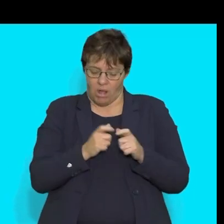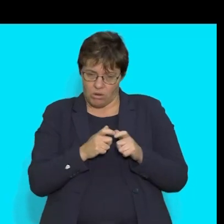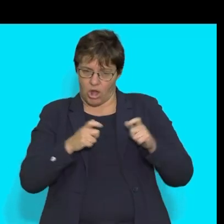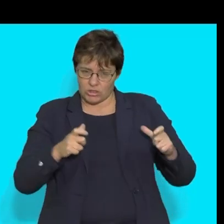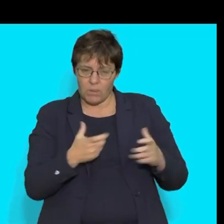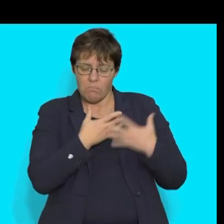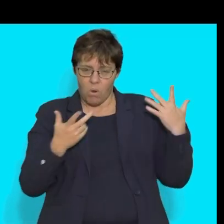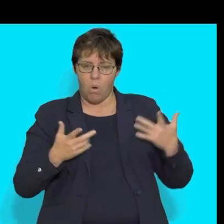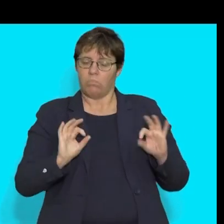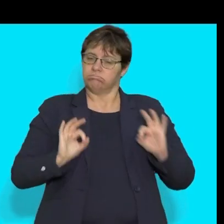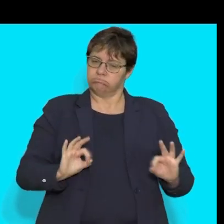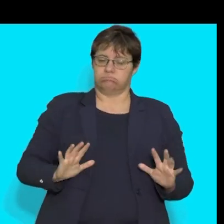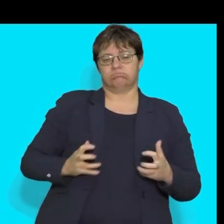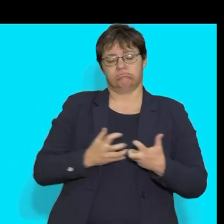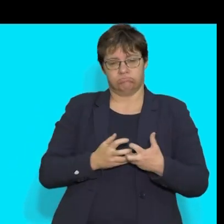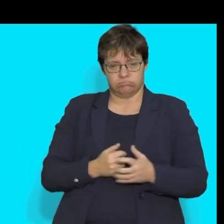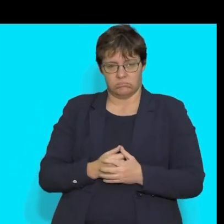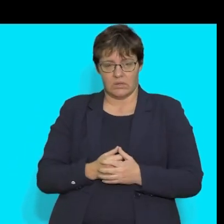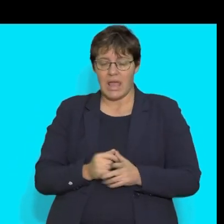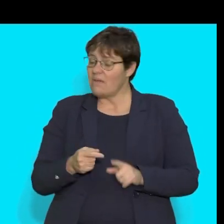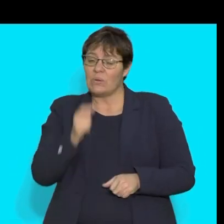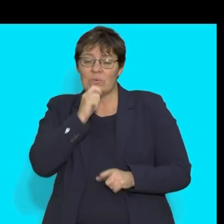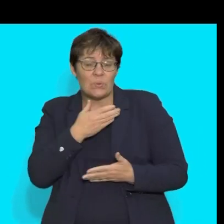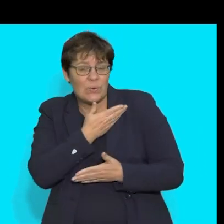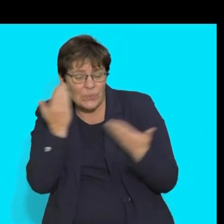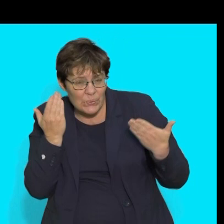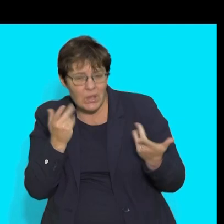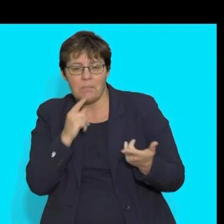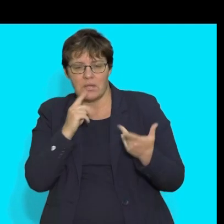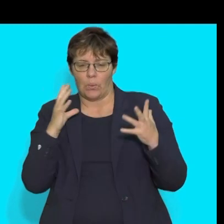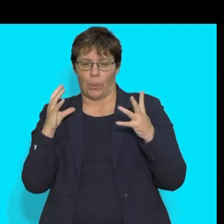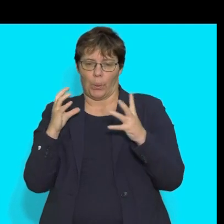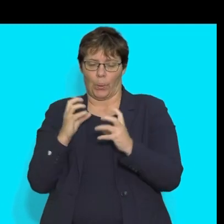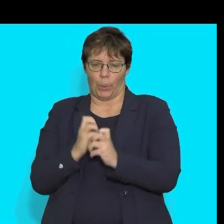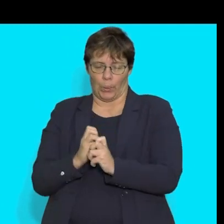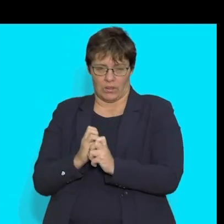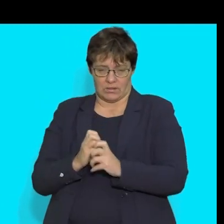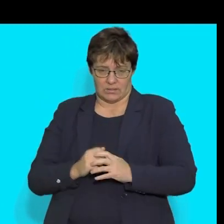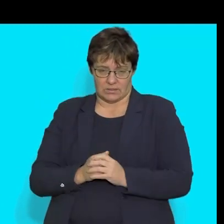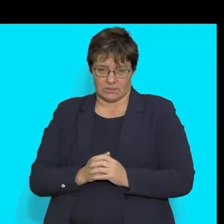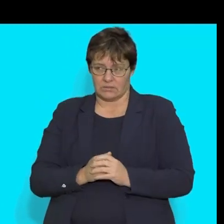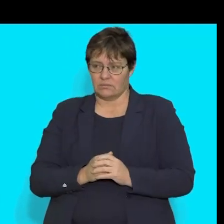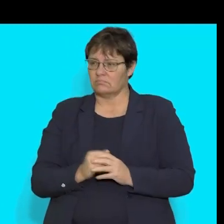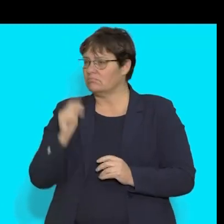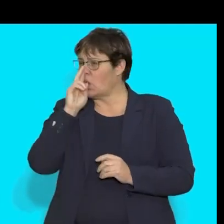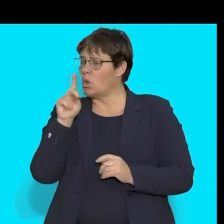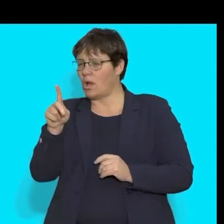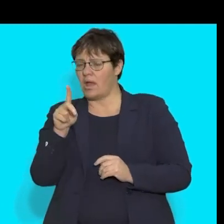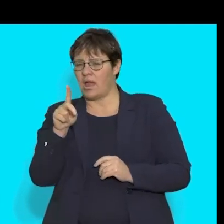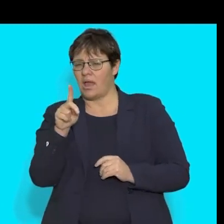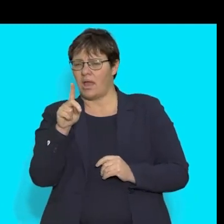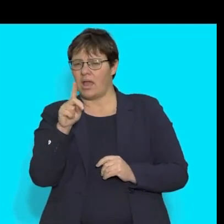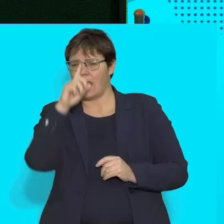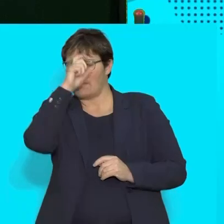and become more efficient. The disuse of an organ would cause it to degenerate. Guys, if we look at these